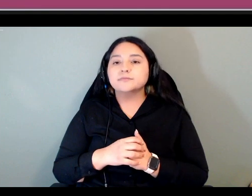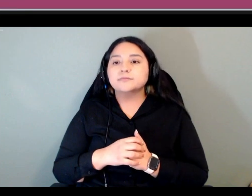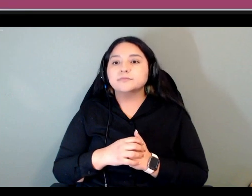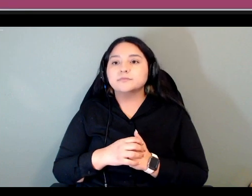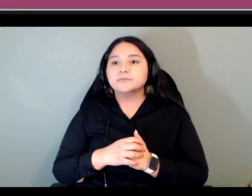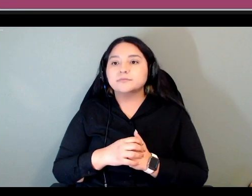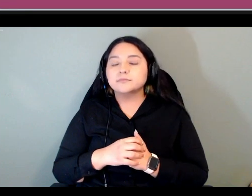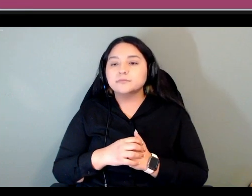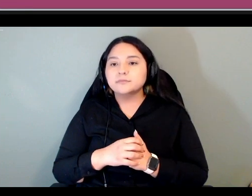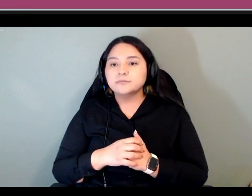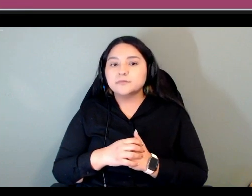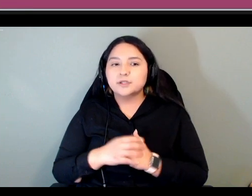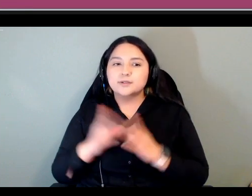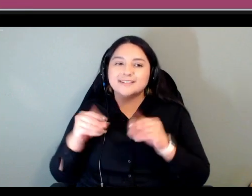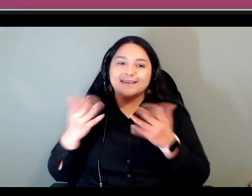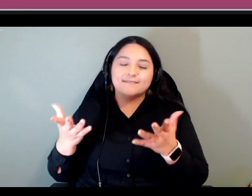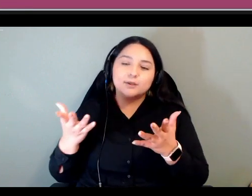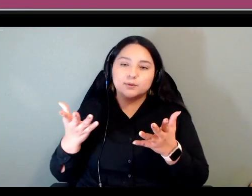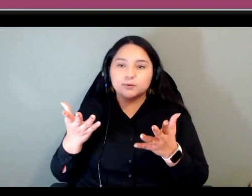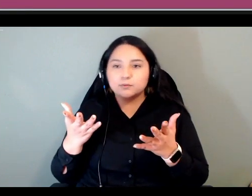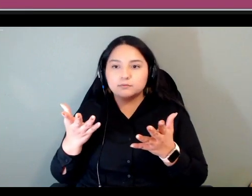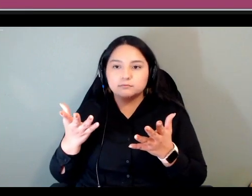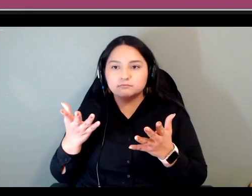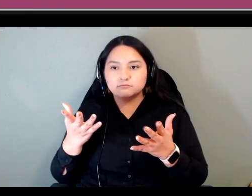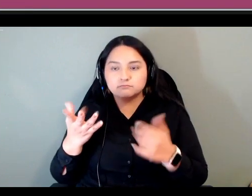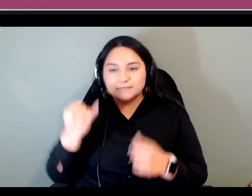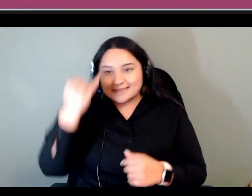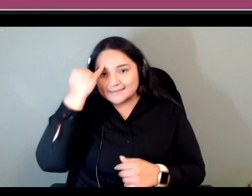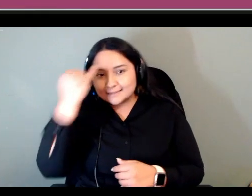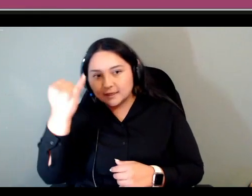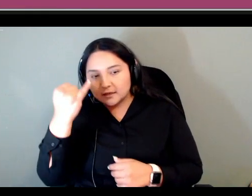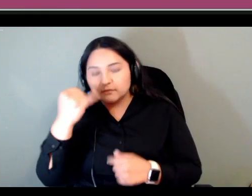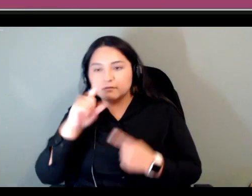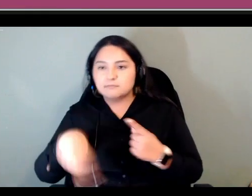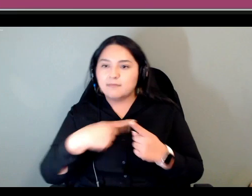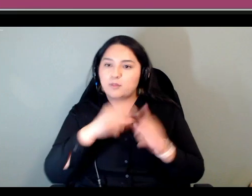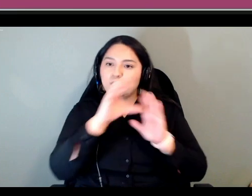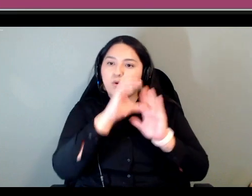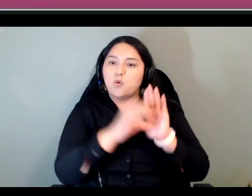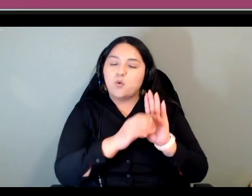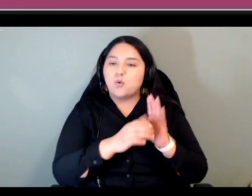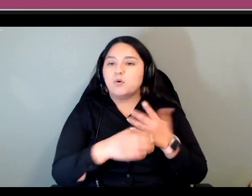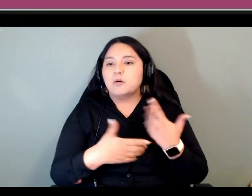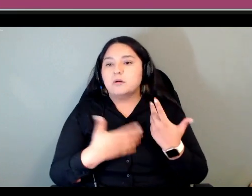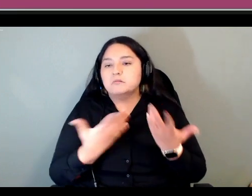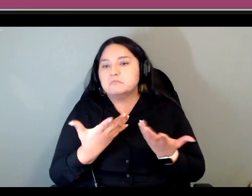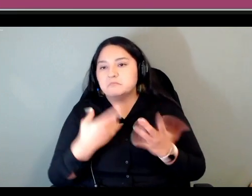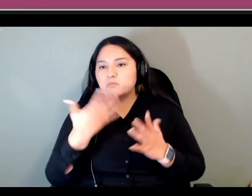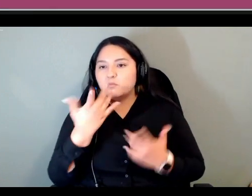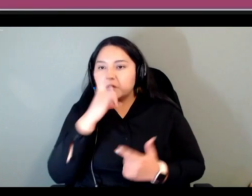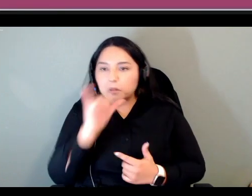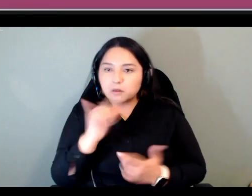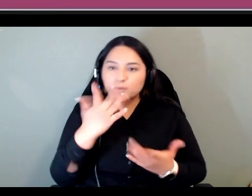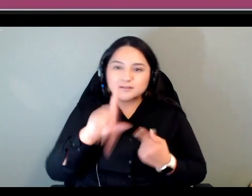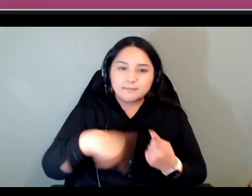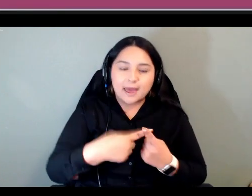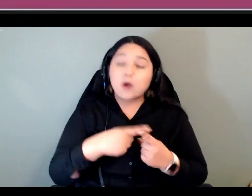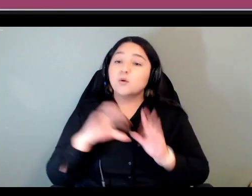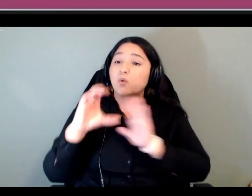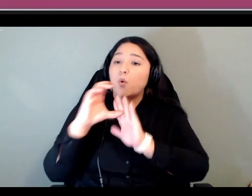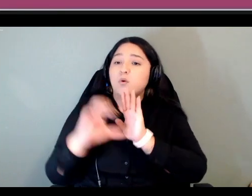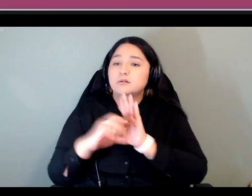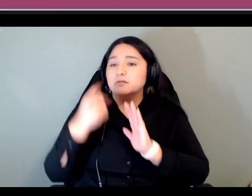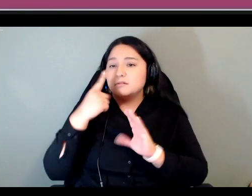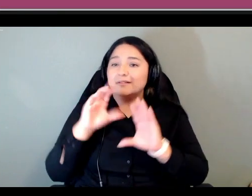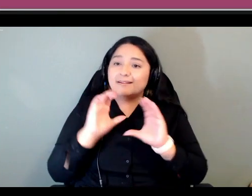So just to give you guys an idea of the courses, what they're about. So I'm saying courses here because there